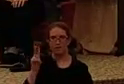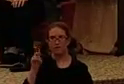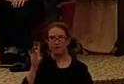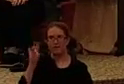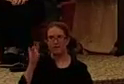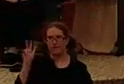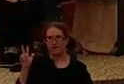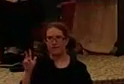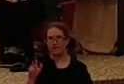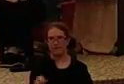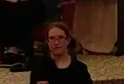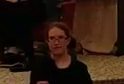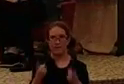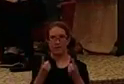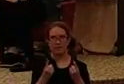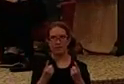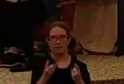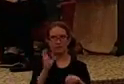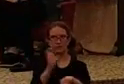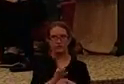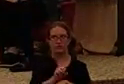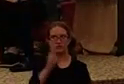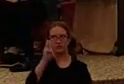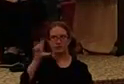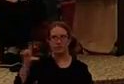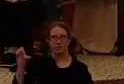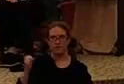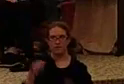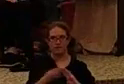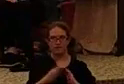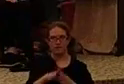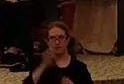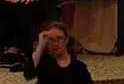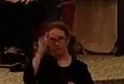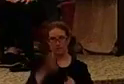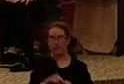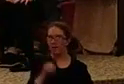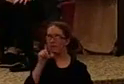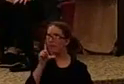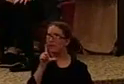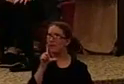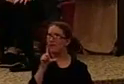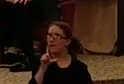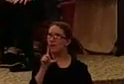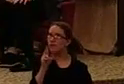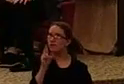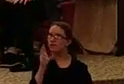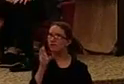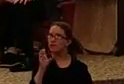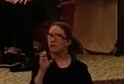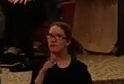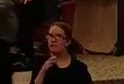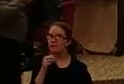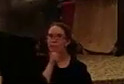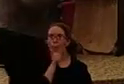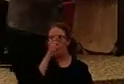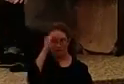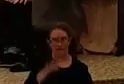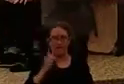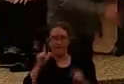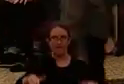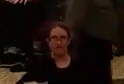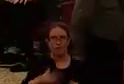83. He was coming to our little church in Wells, Texas. And Brother Luce was an elderly man. He had lived